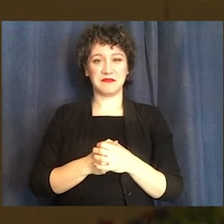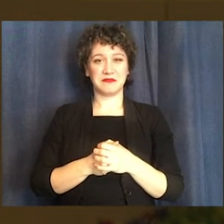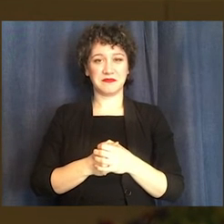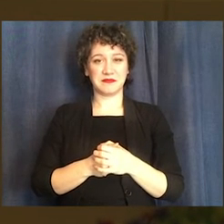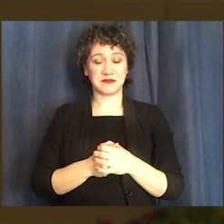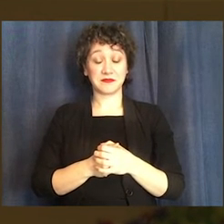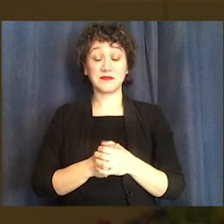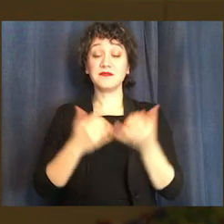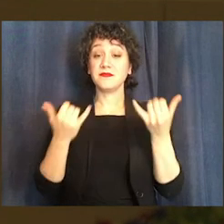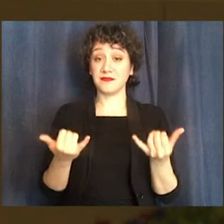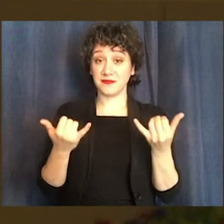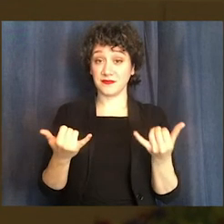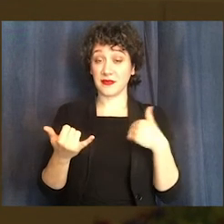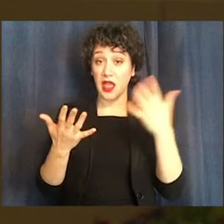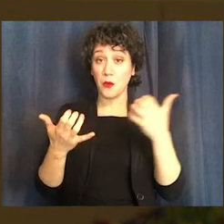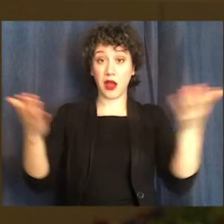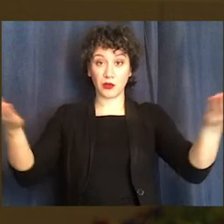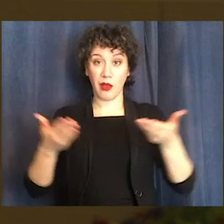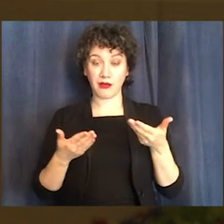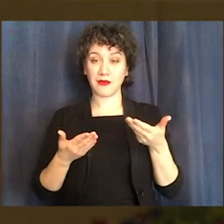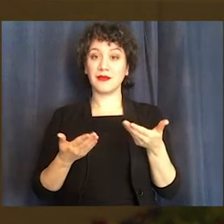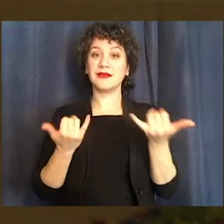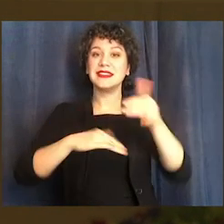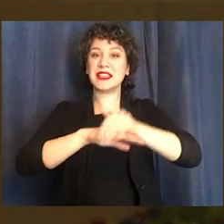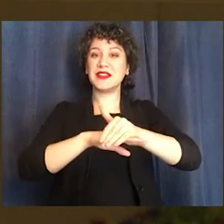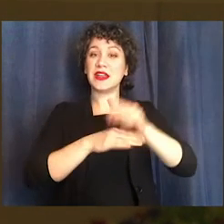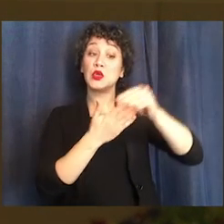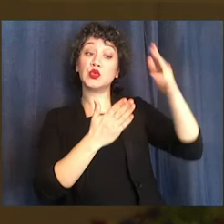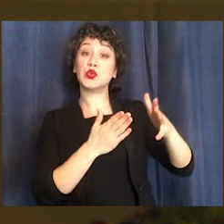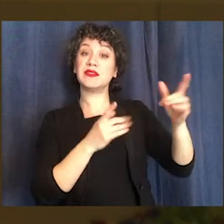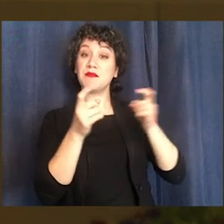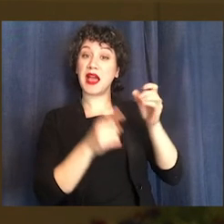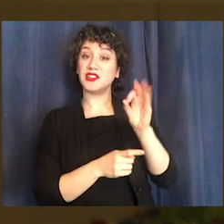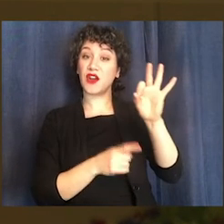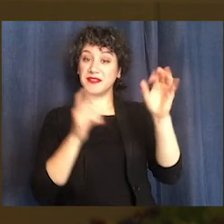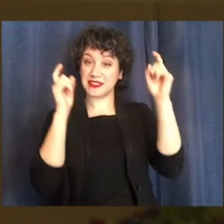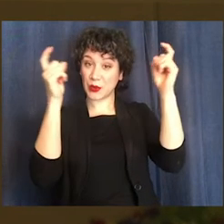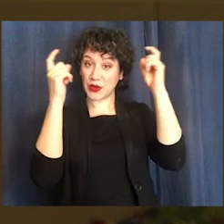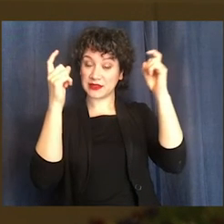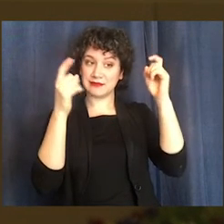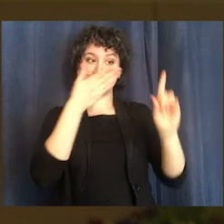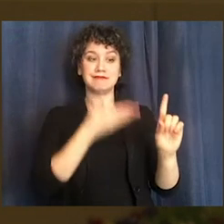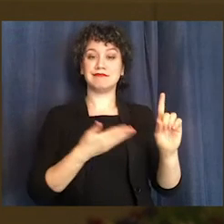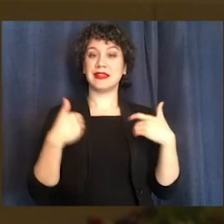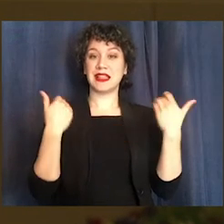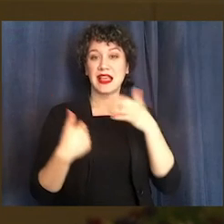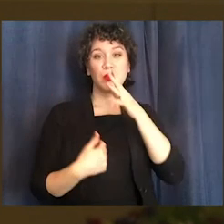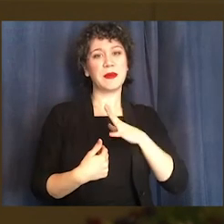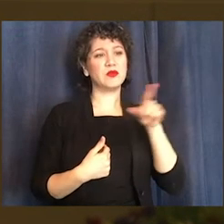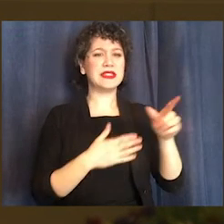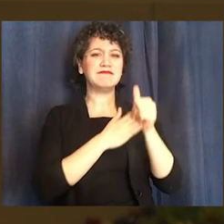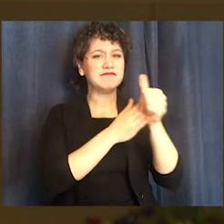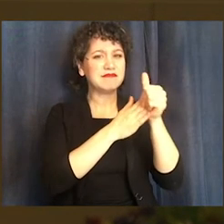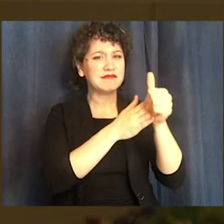At this time, I would like to welcome this evening's student's Master of Ceremonies. This young lady has been a leader amongst her peers for the past